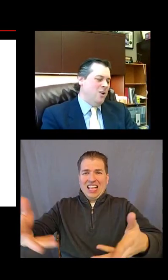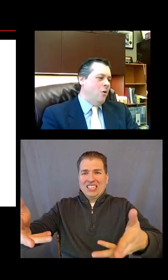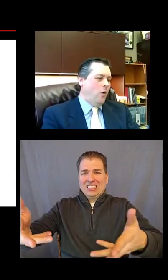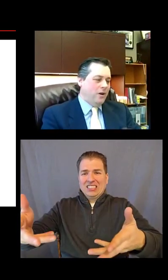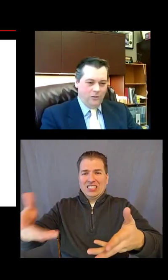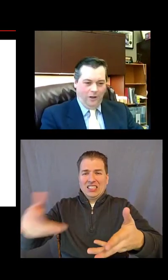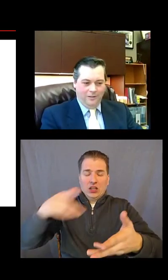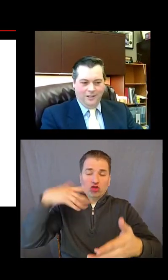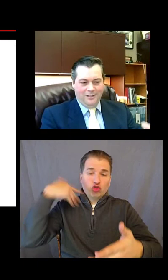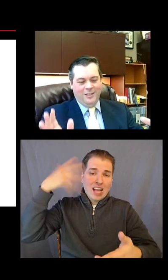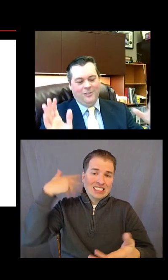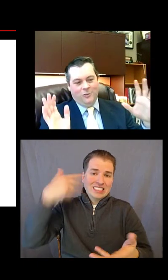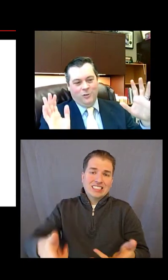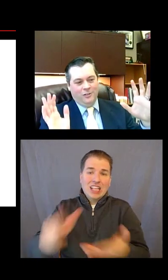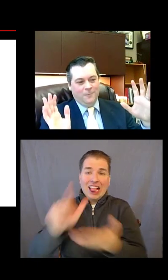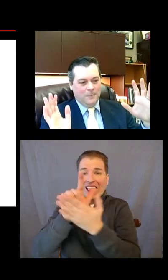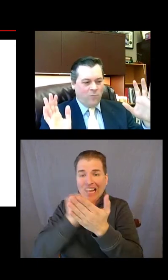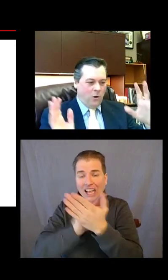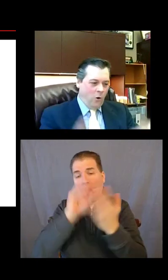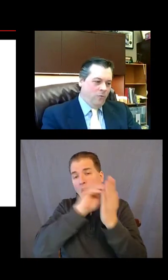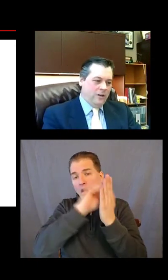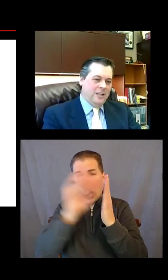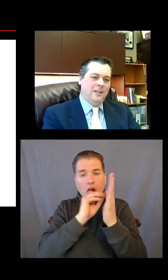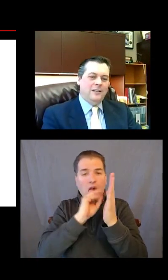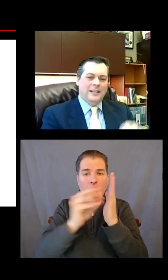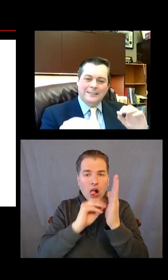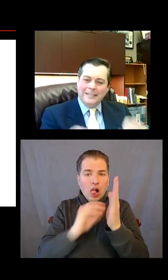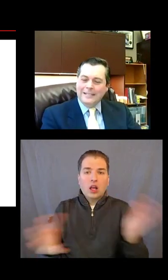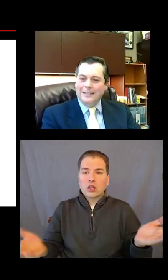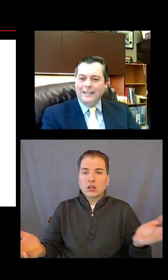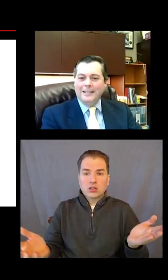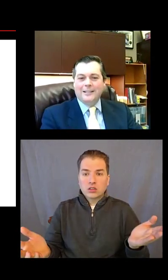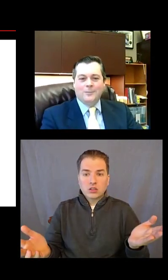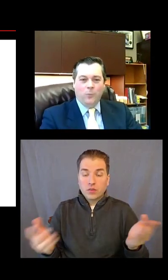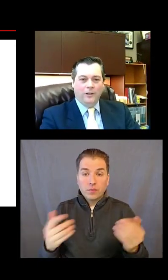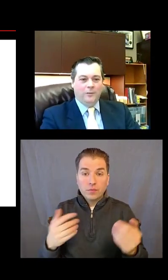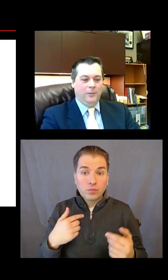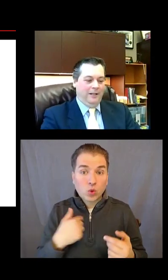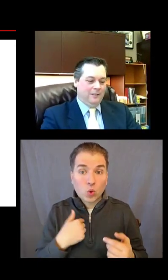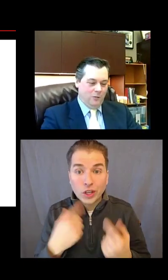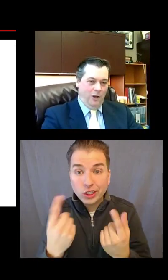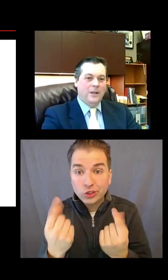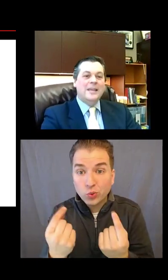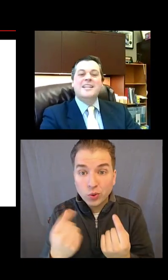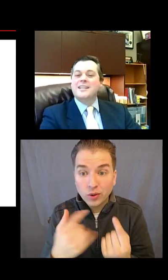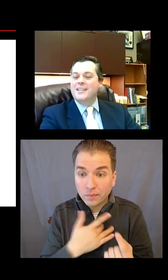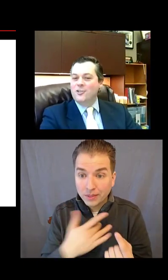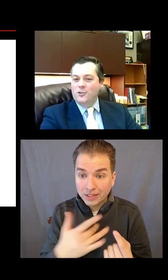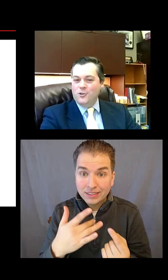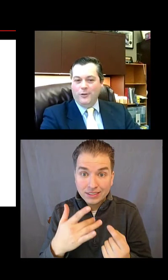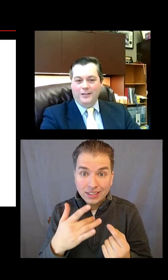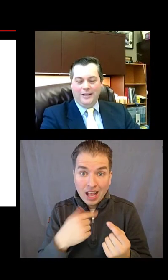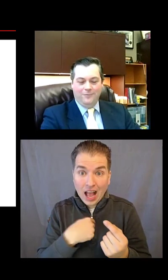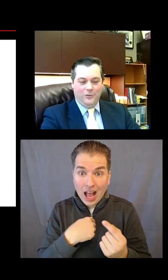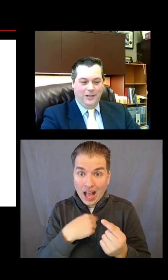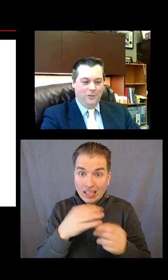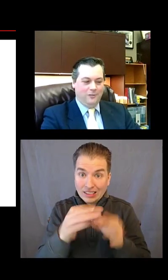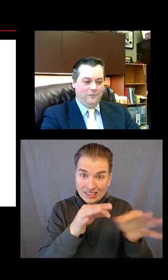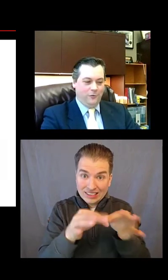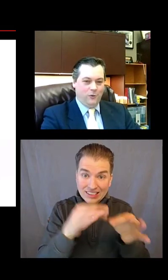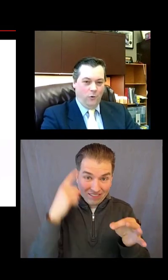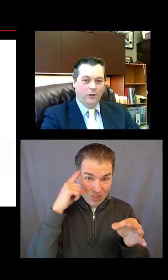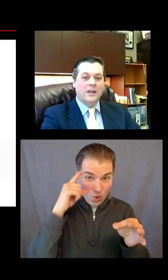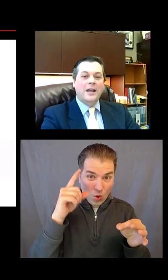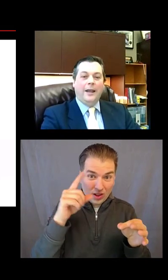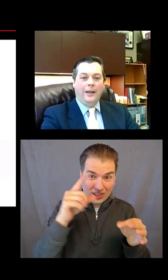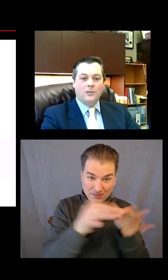goodness, what is all this? This is just overkill. It's legalese, it's boilerplate. So in addition to doing conversations